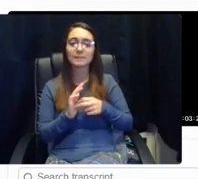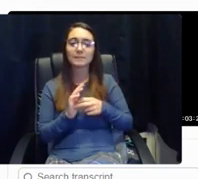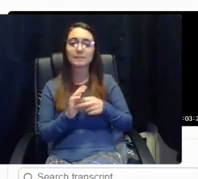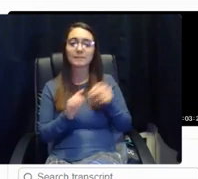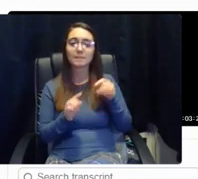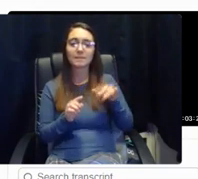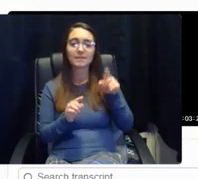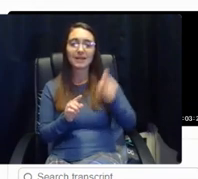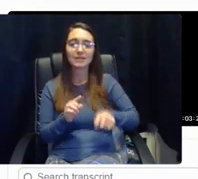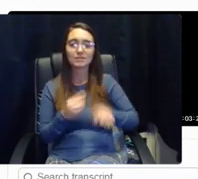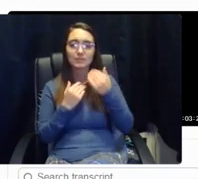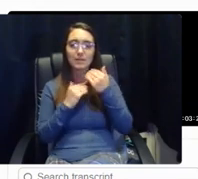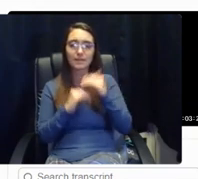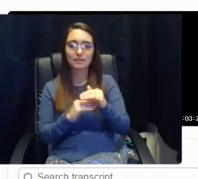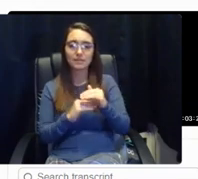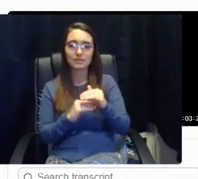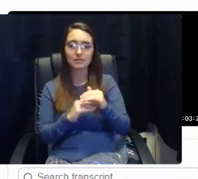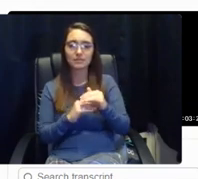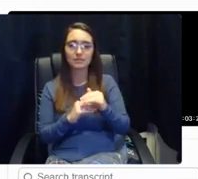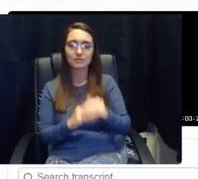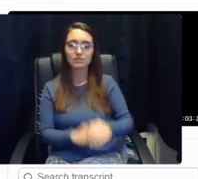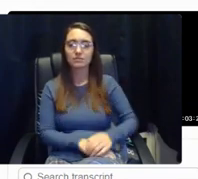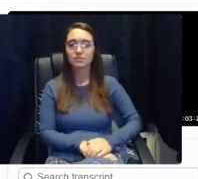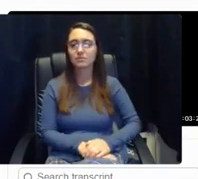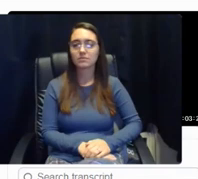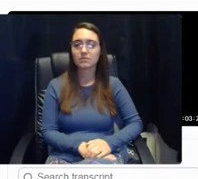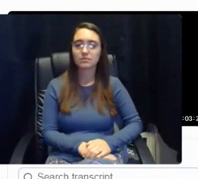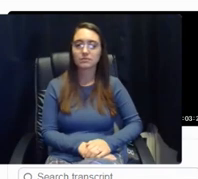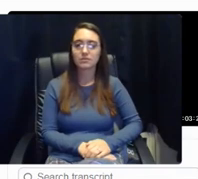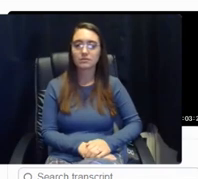this has to be limiting,